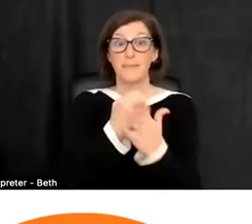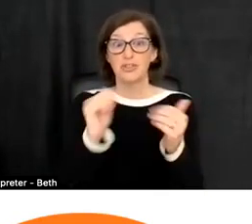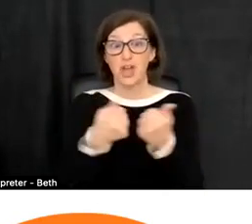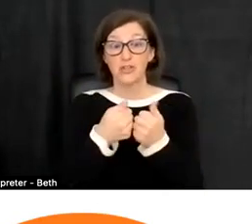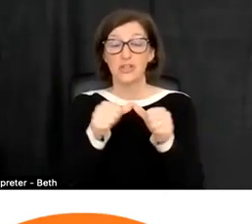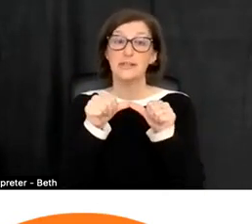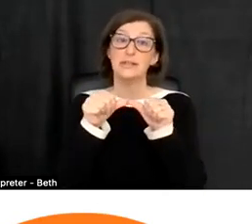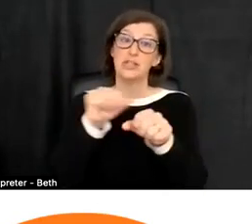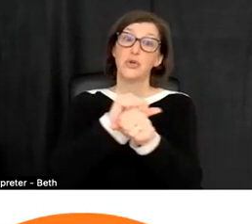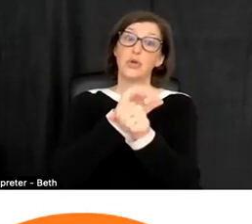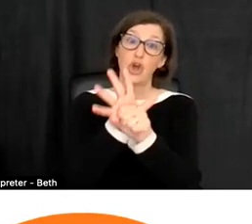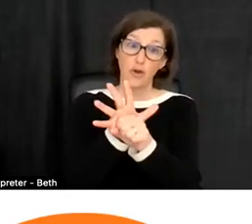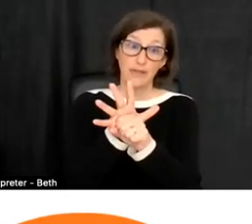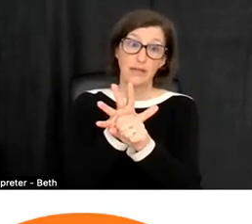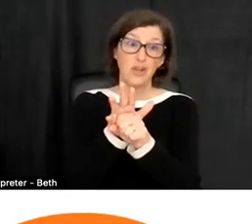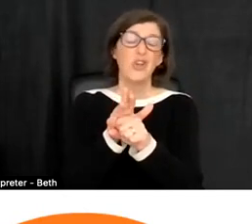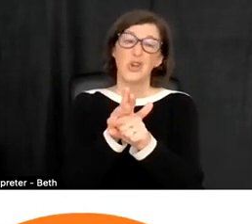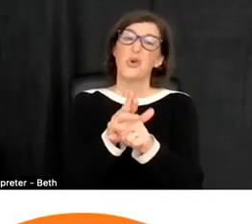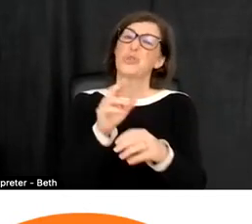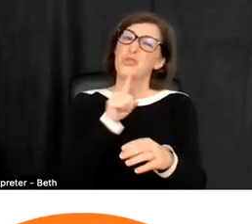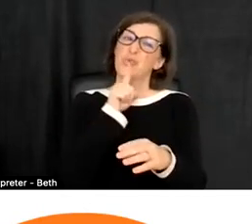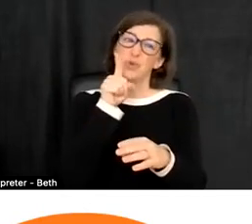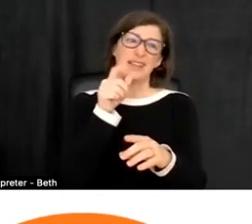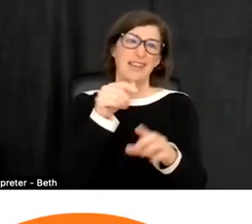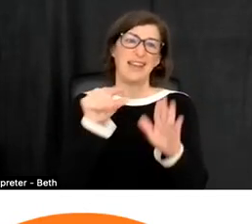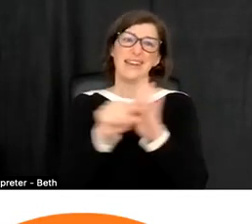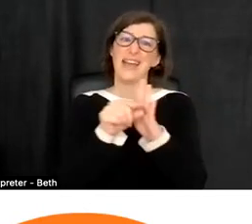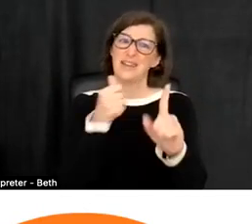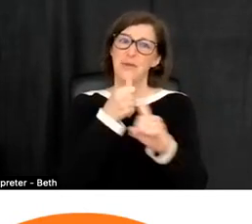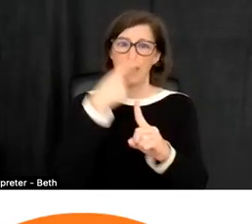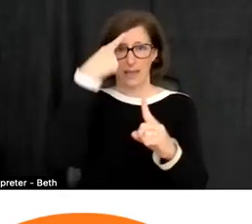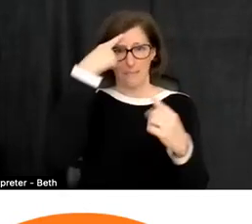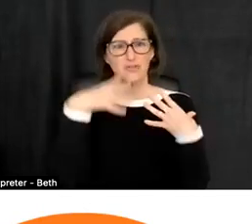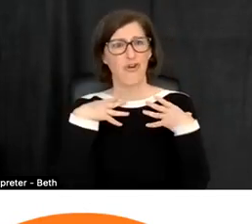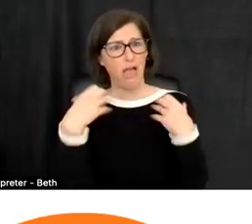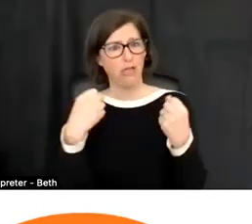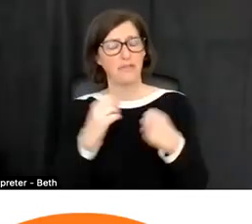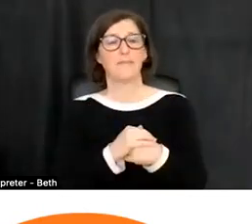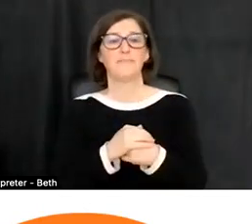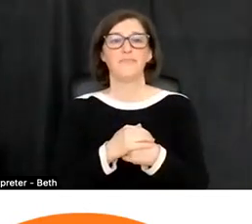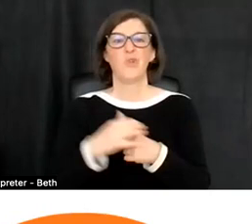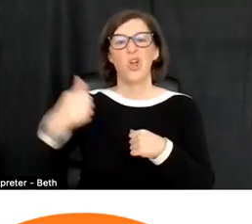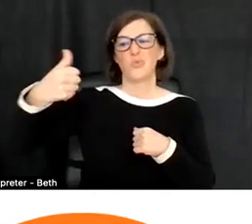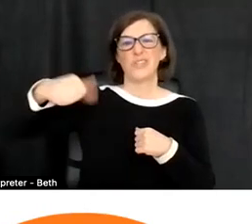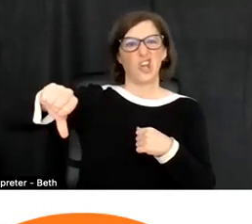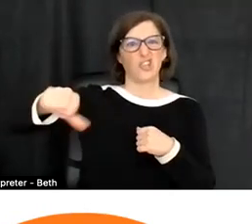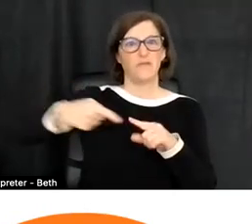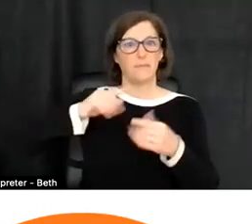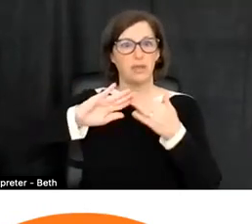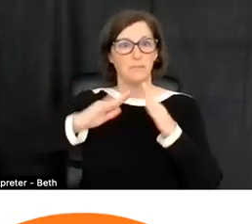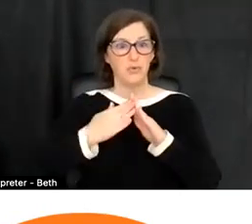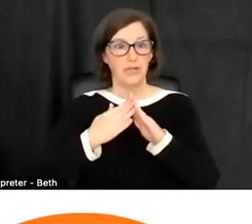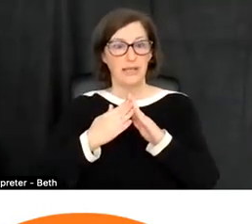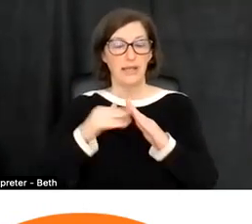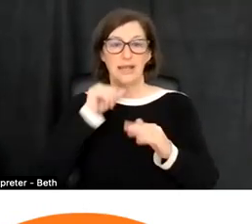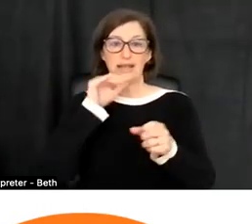ongoing COVID-19, which really had a negative impact on their mental health, and then rejection from community, inadequate